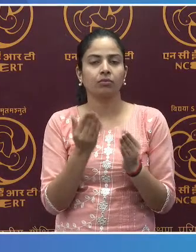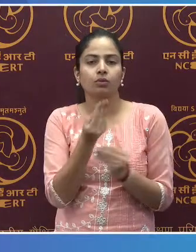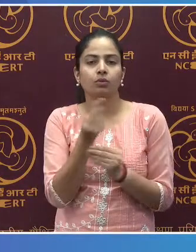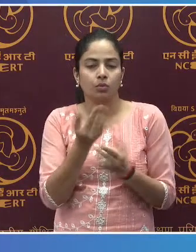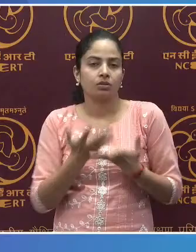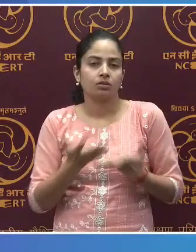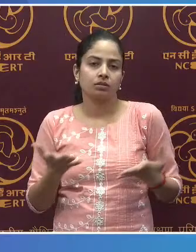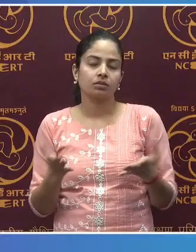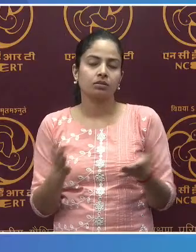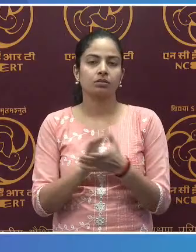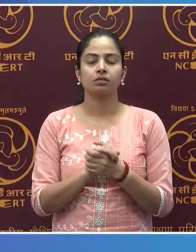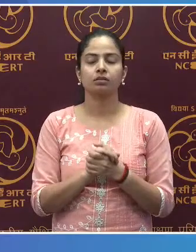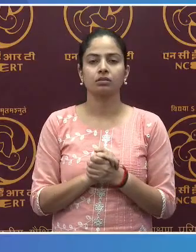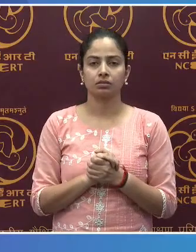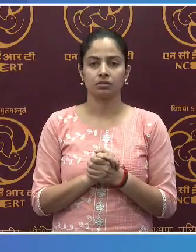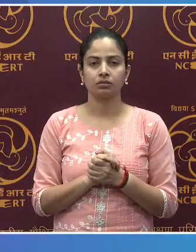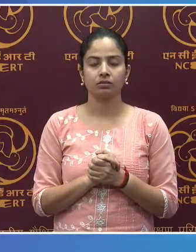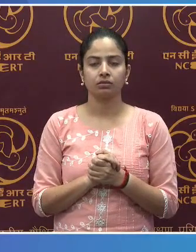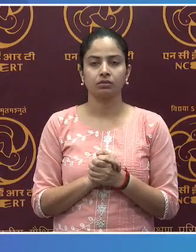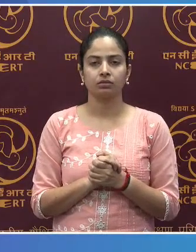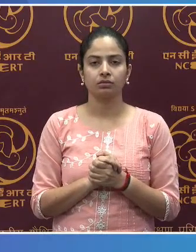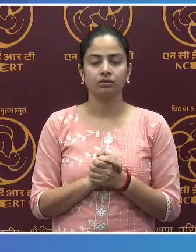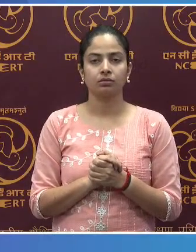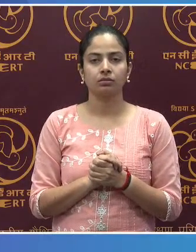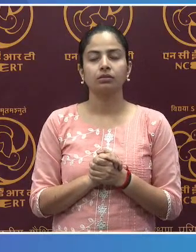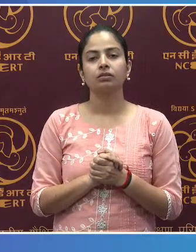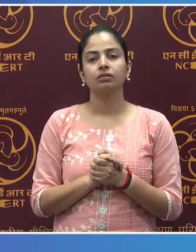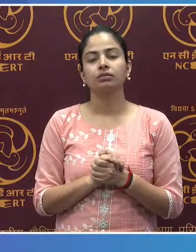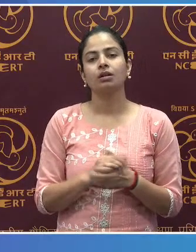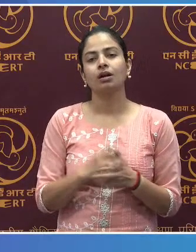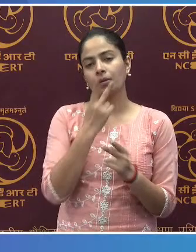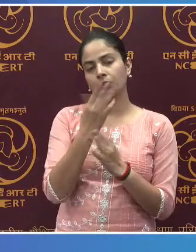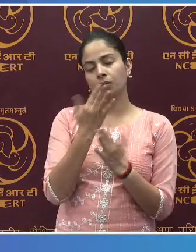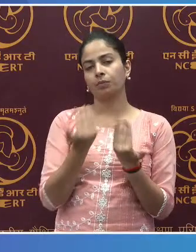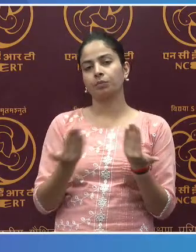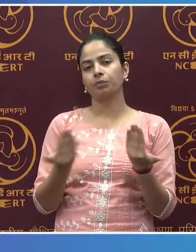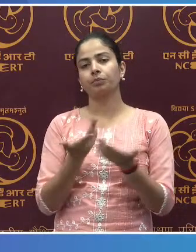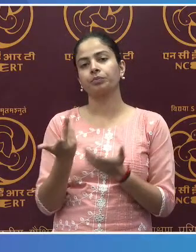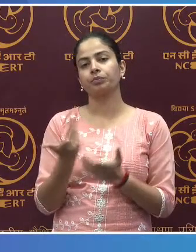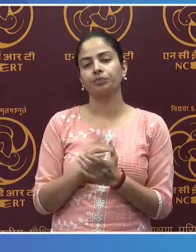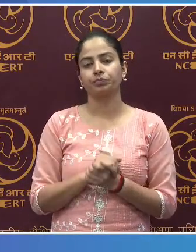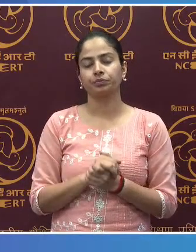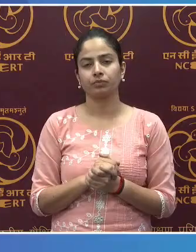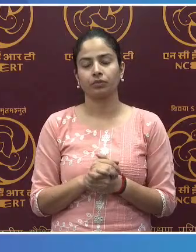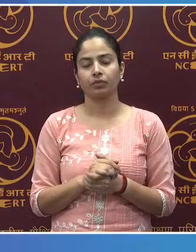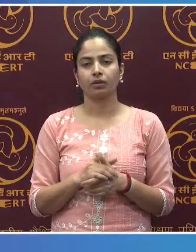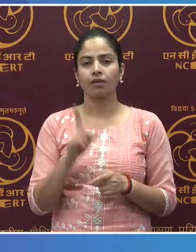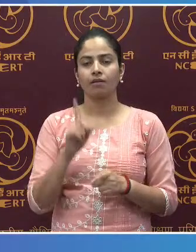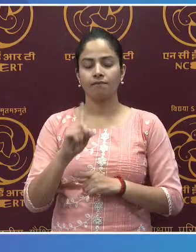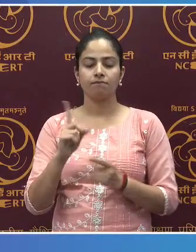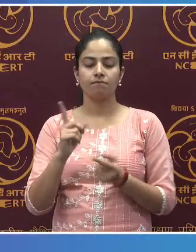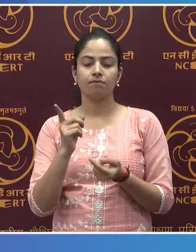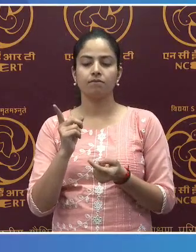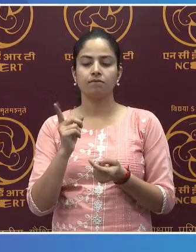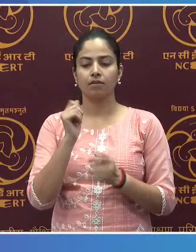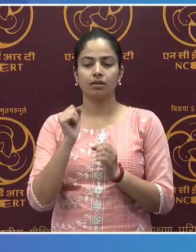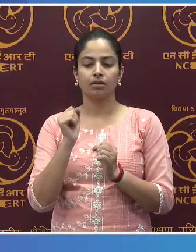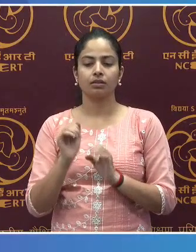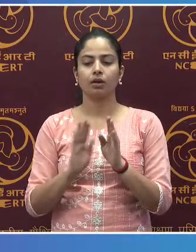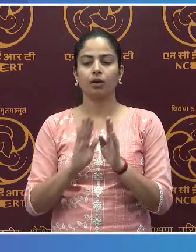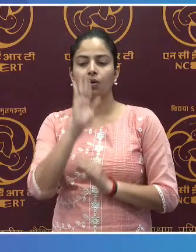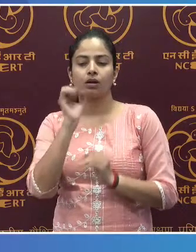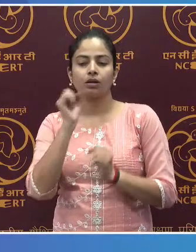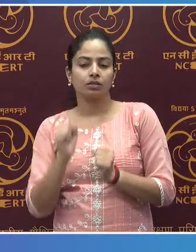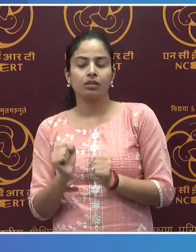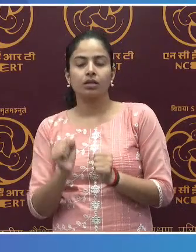that really reflect the scientific temperament. You can see one king is sitting there on the crown, so